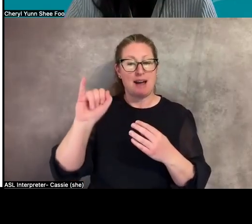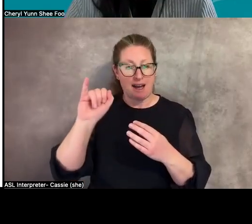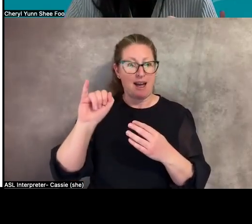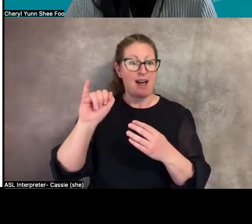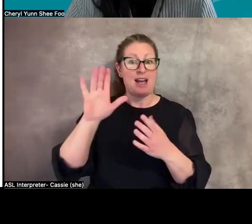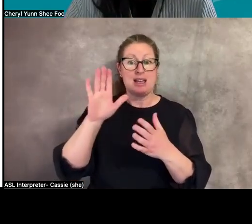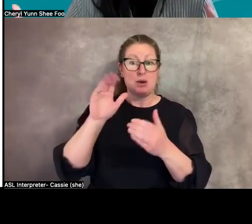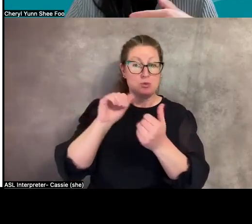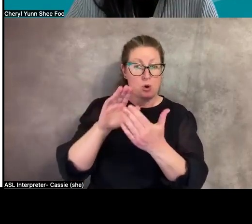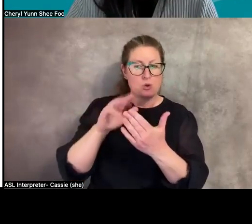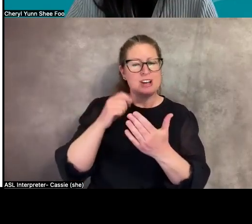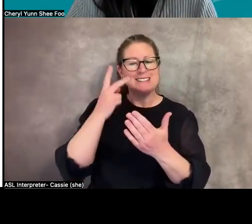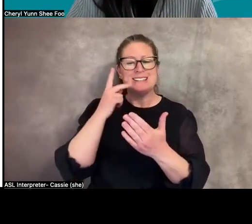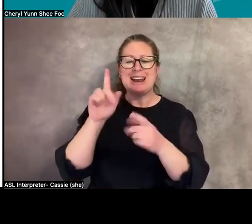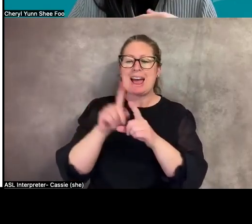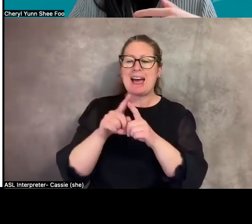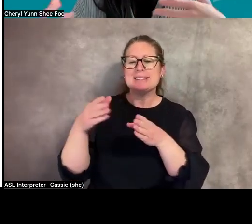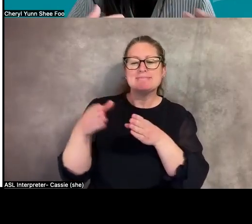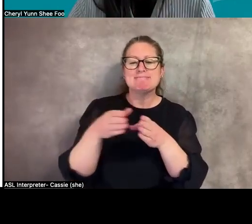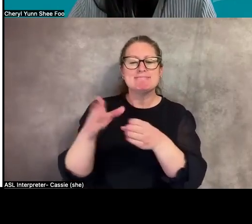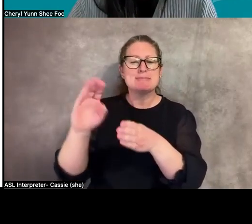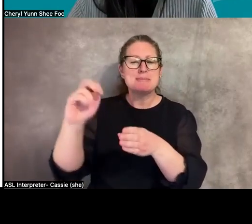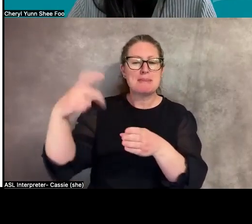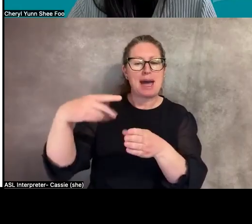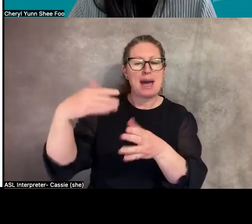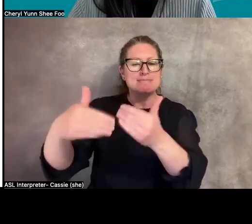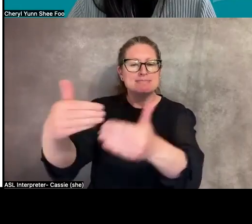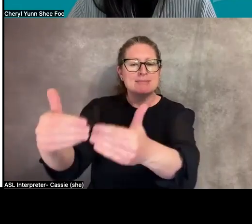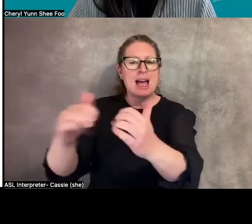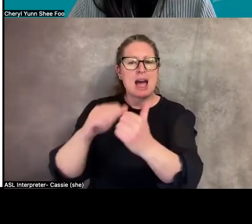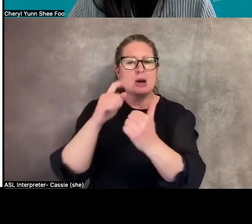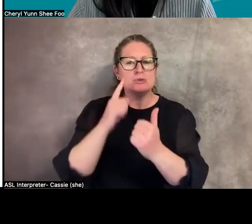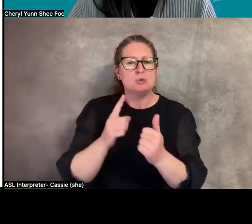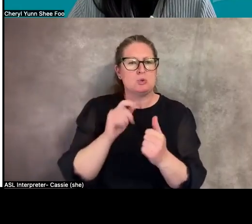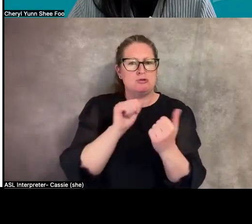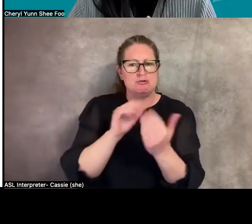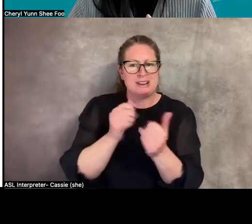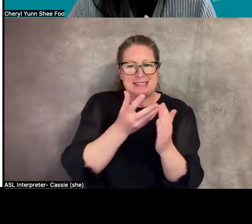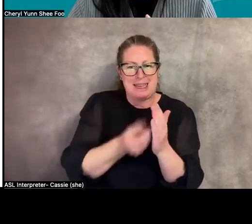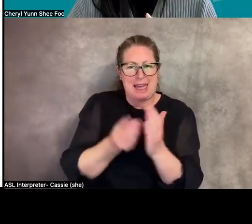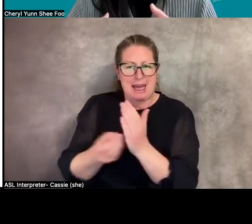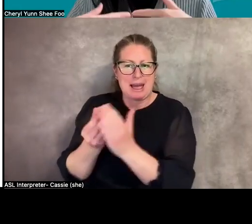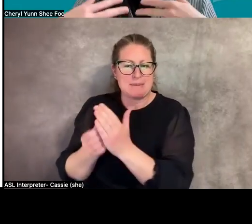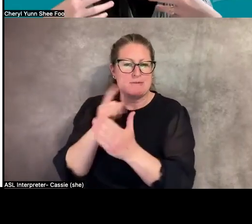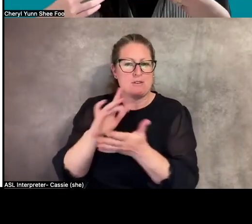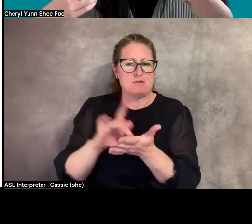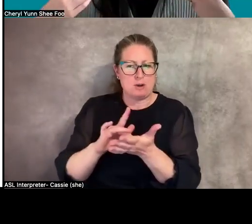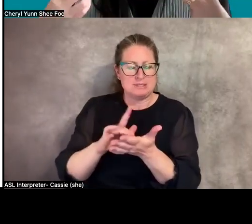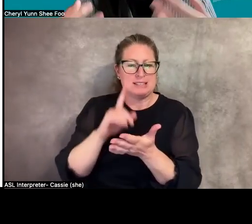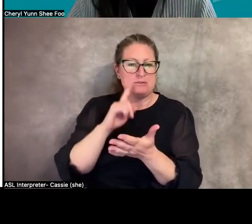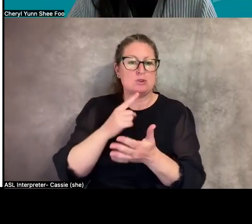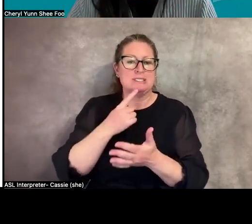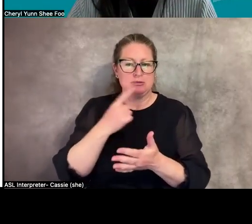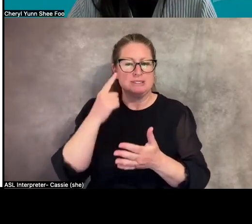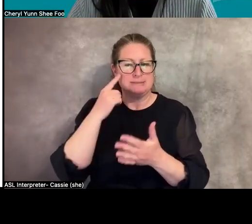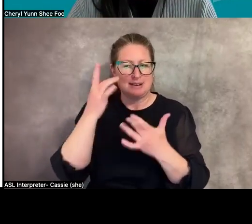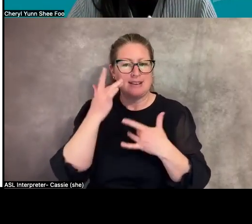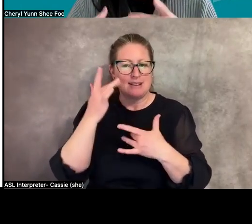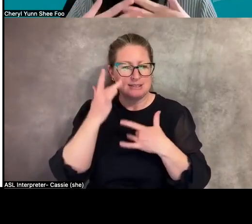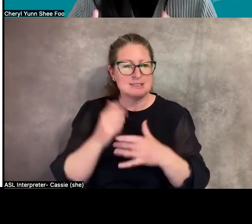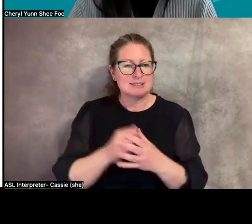roadmap for bridging practice gaps in pharmacological treatments for serious mental illness, one that